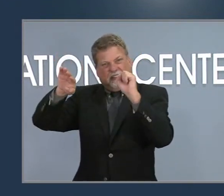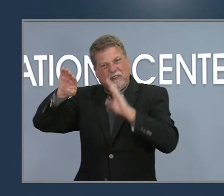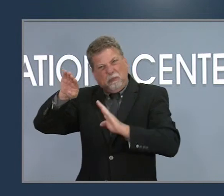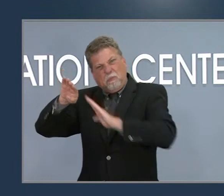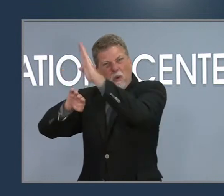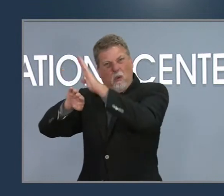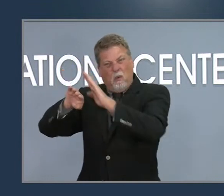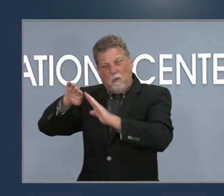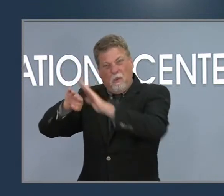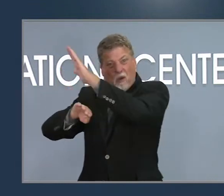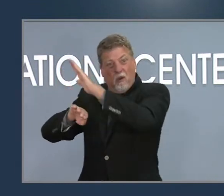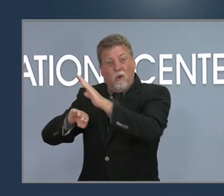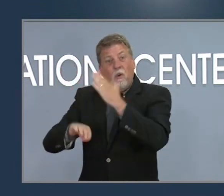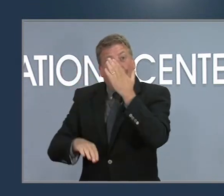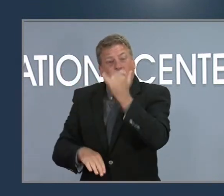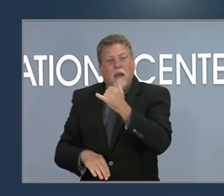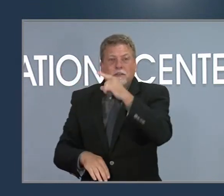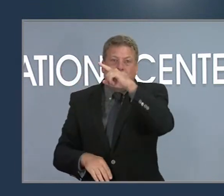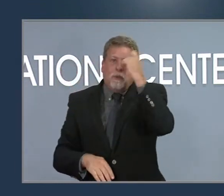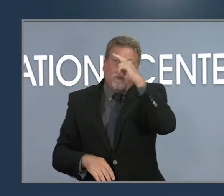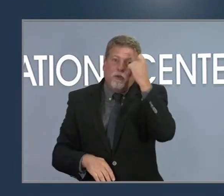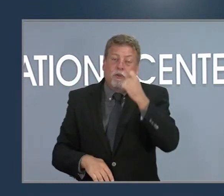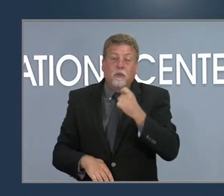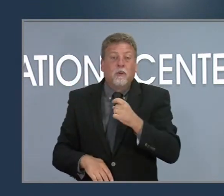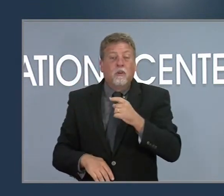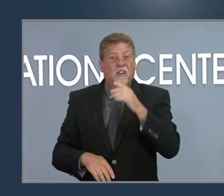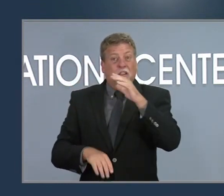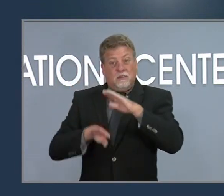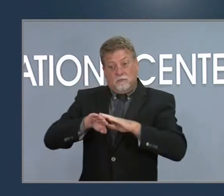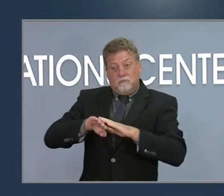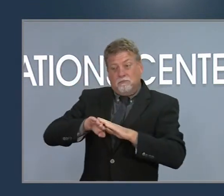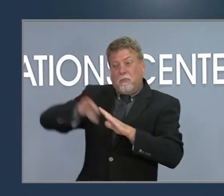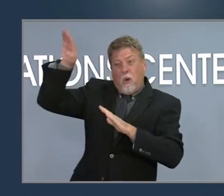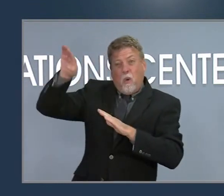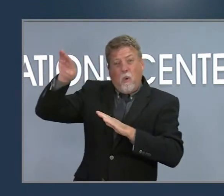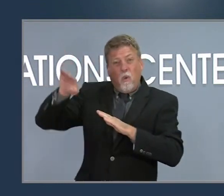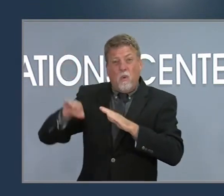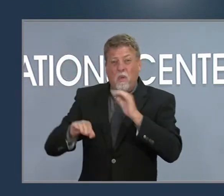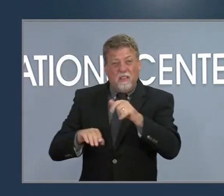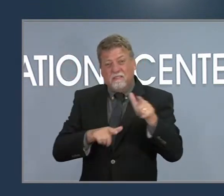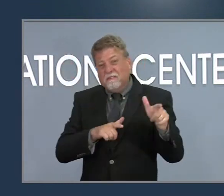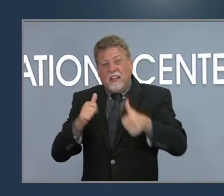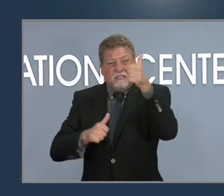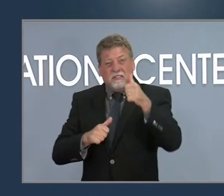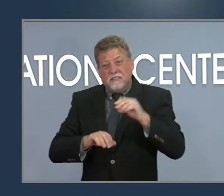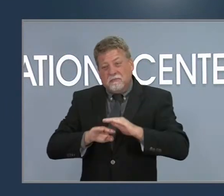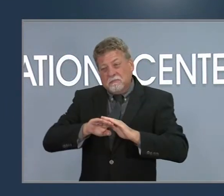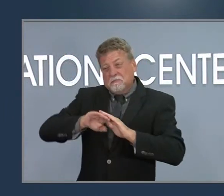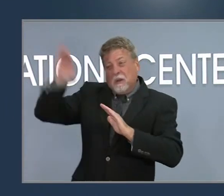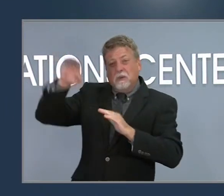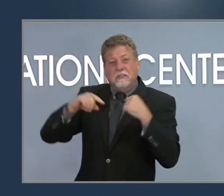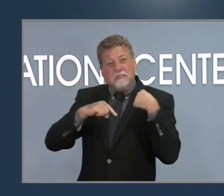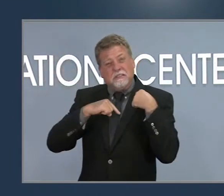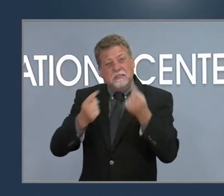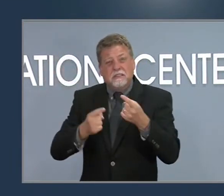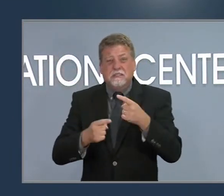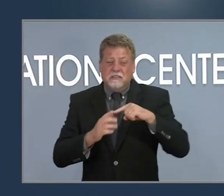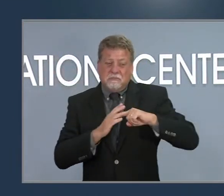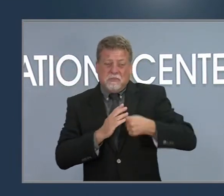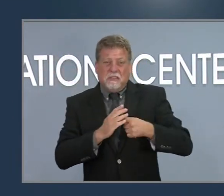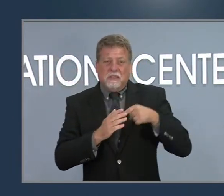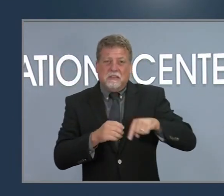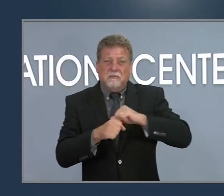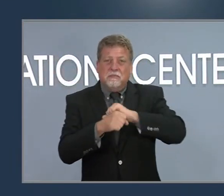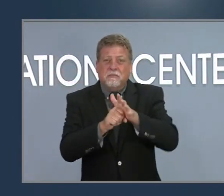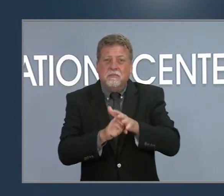This summer, we have experienced the fastest rise in cases since the pandemic started. Let's zoom in and look